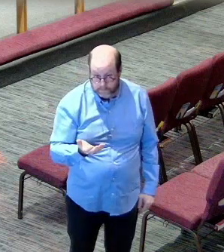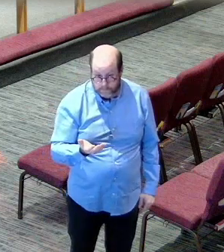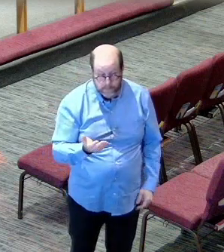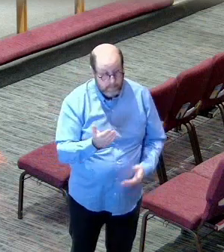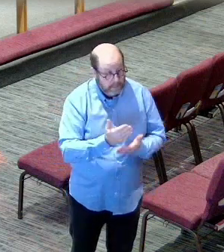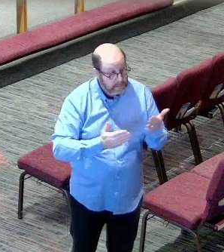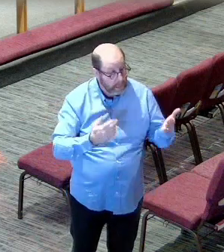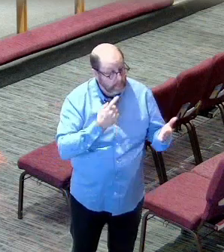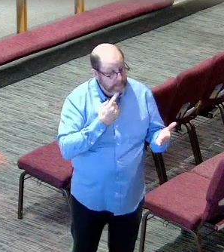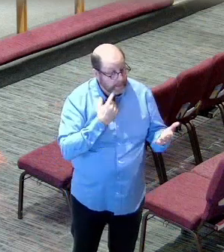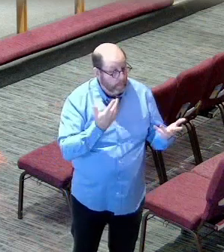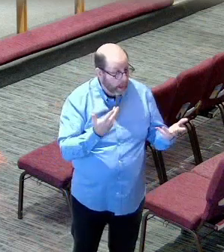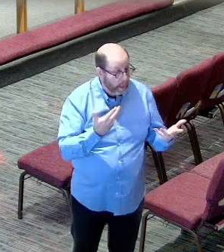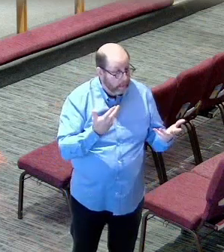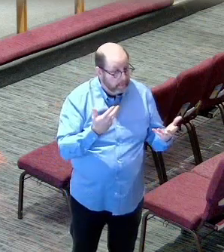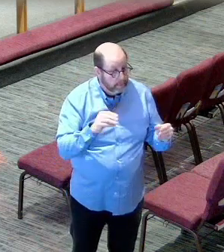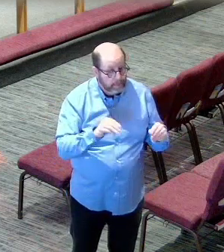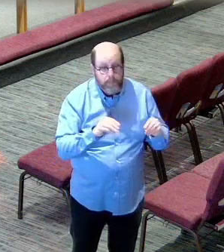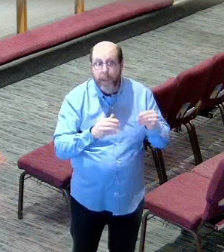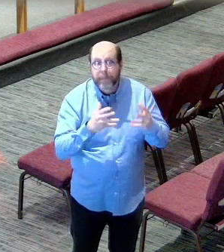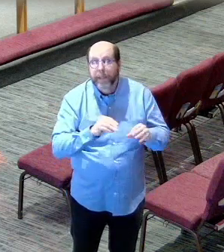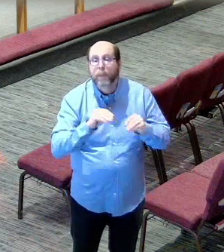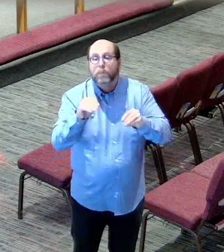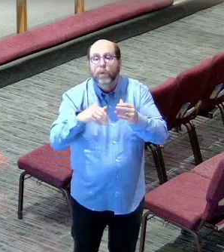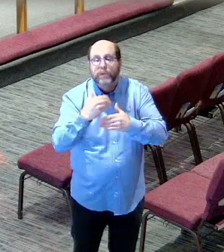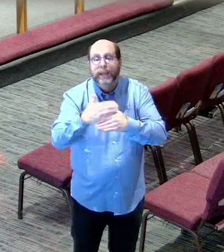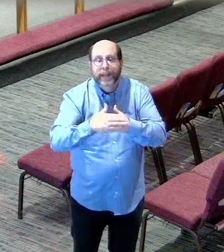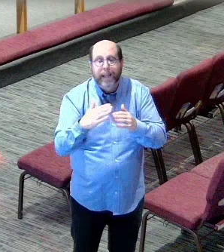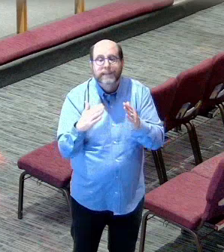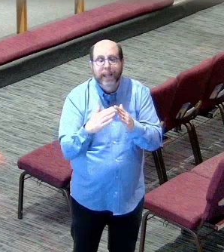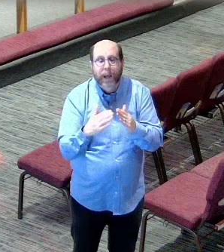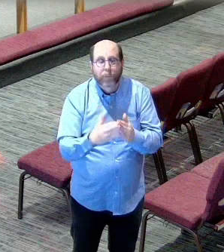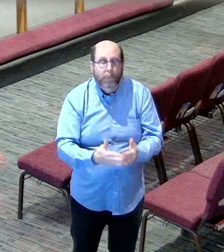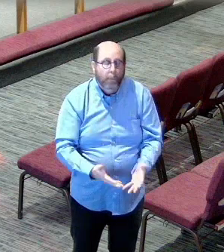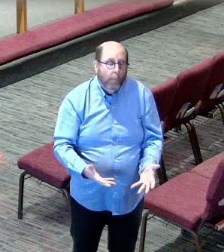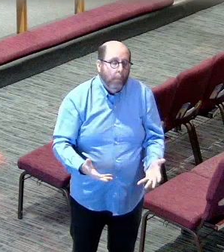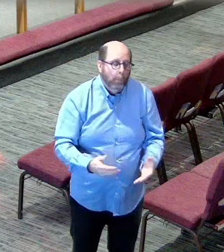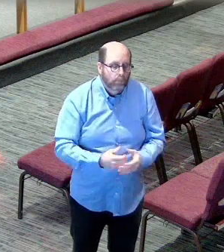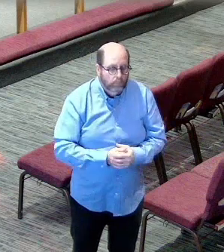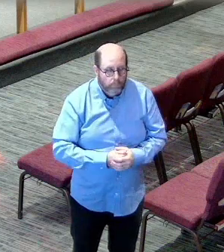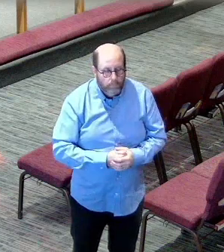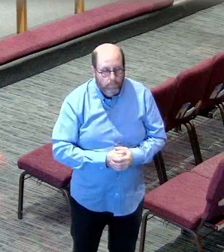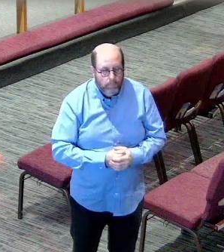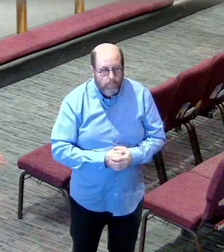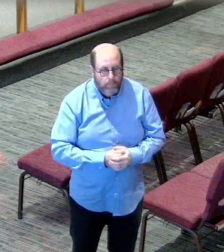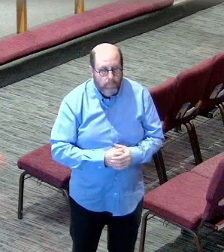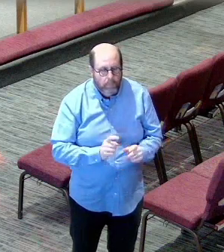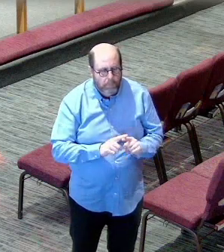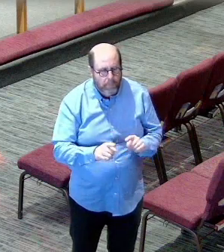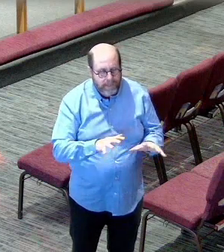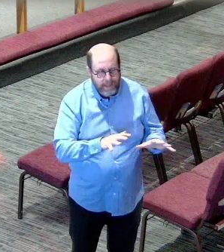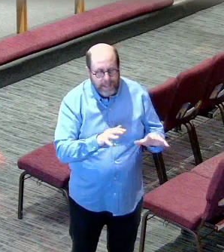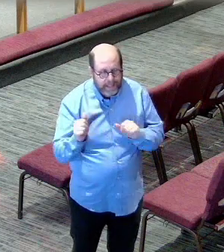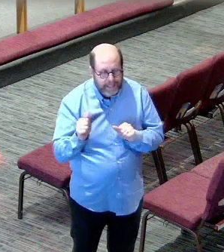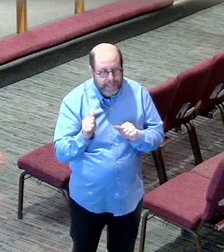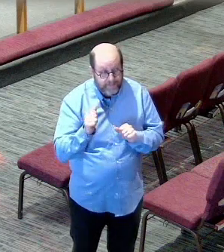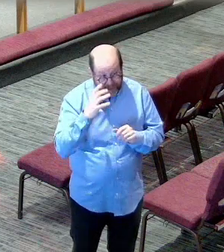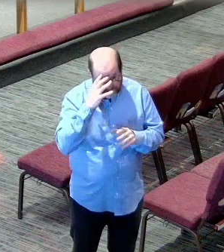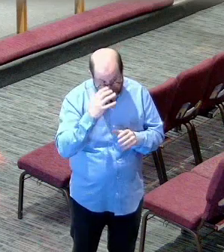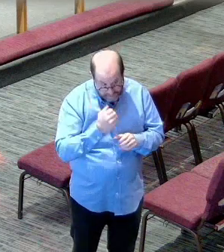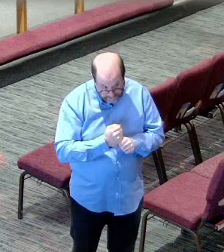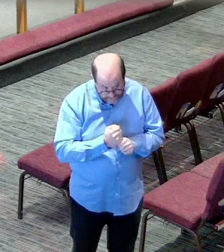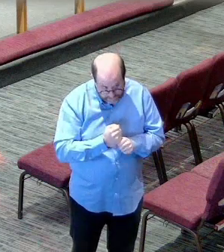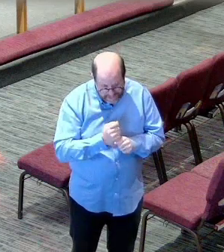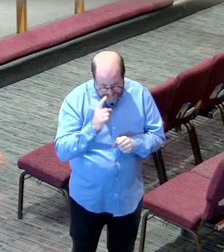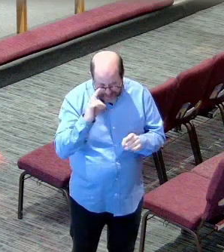Some say, well, I'm moving to the next town. Okay, but leaving the faith? That's